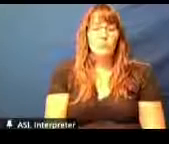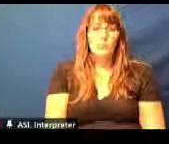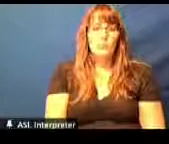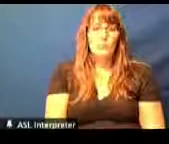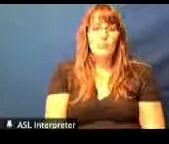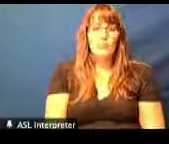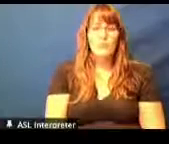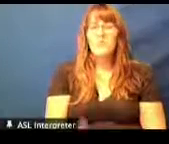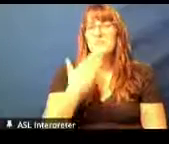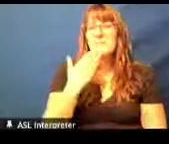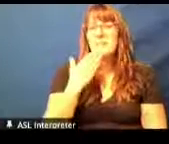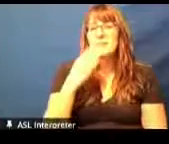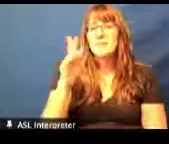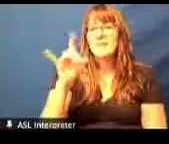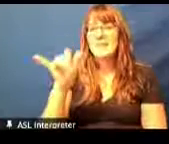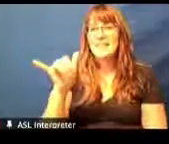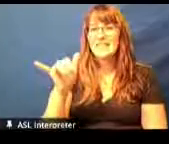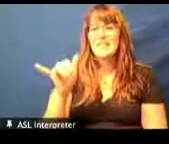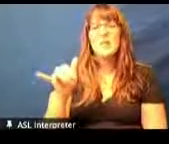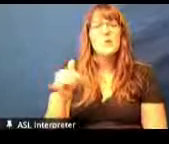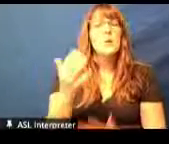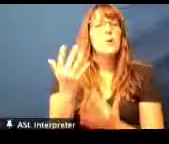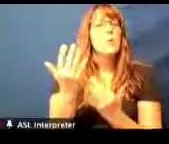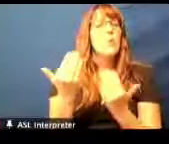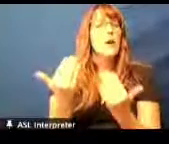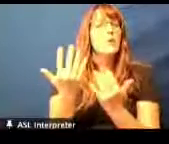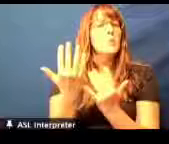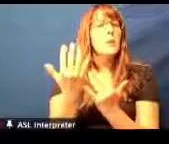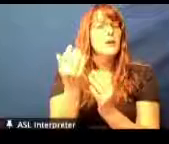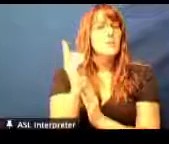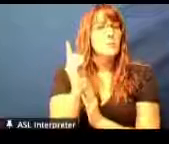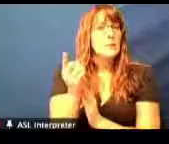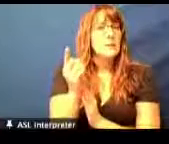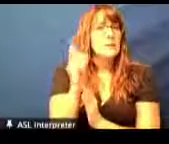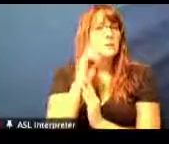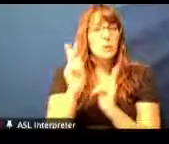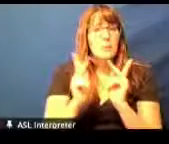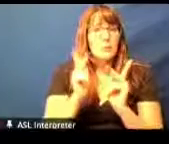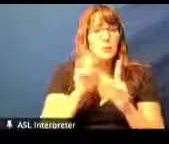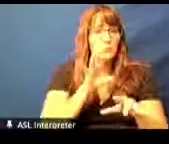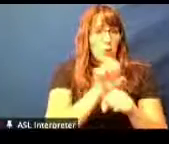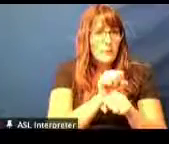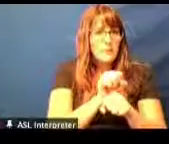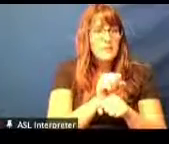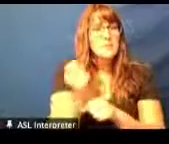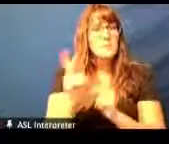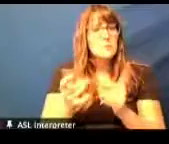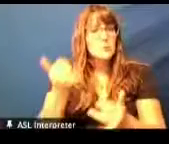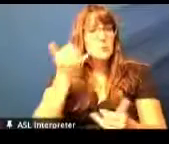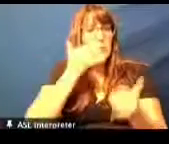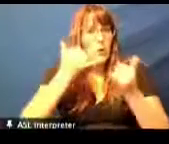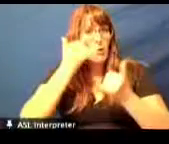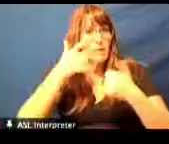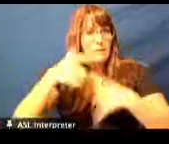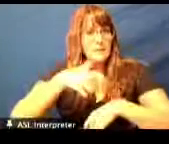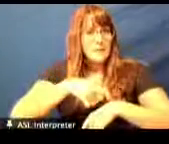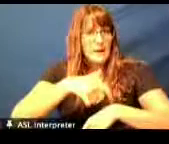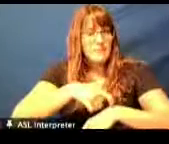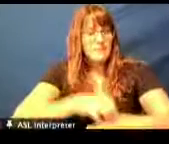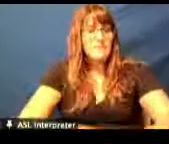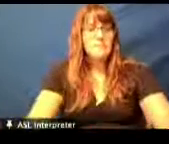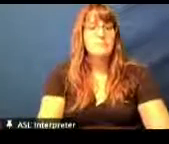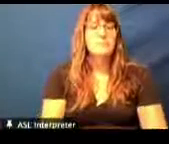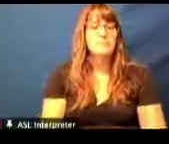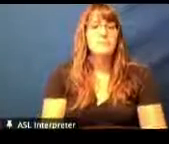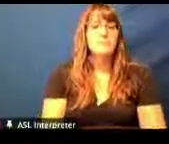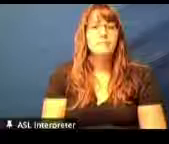Thank you, Katie. We might give it a couple of minutes here. We do have a few appointments for this time block, and